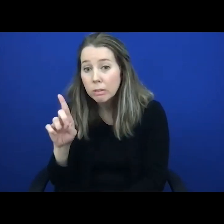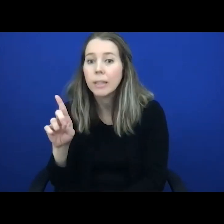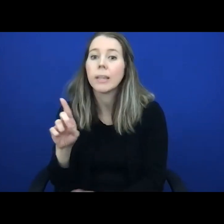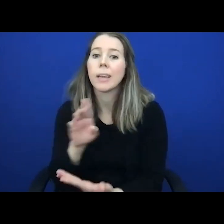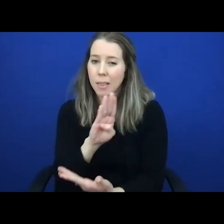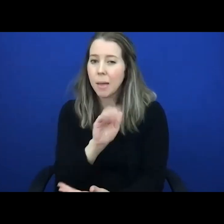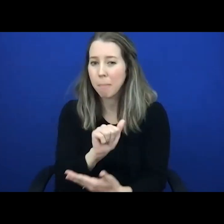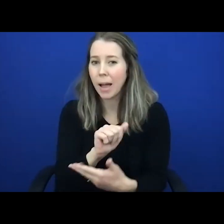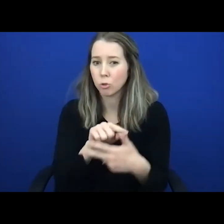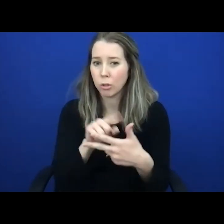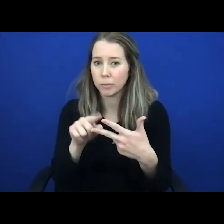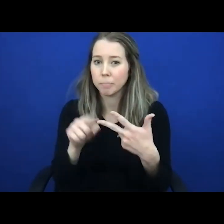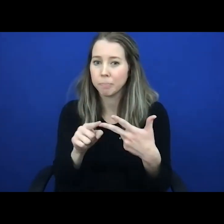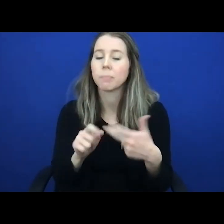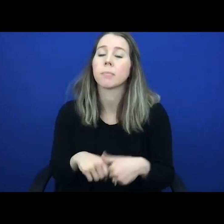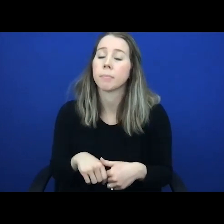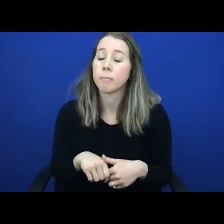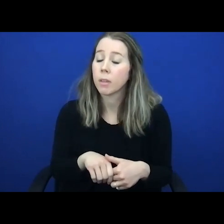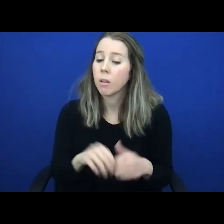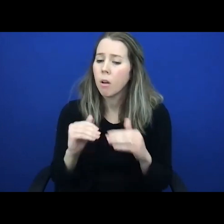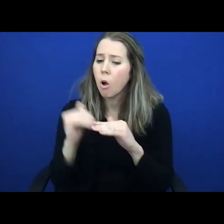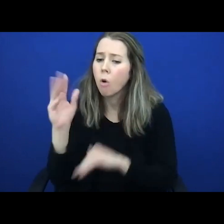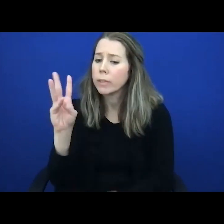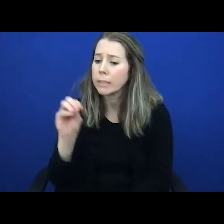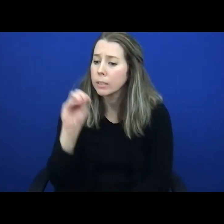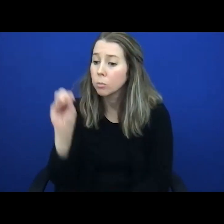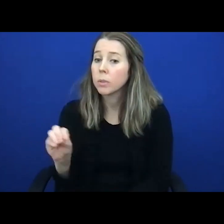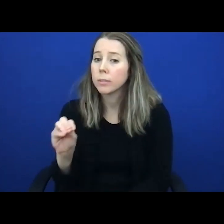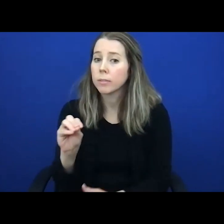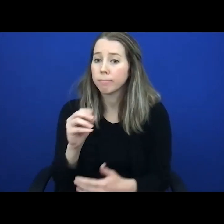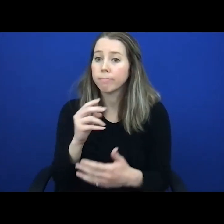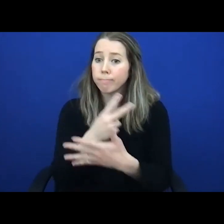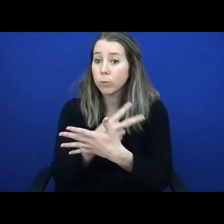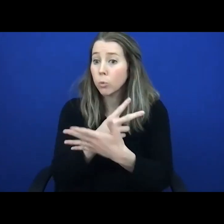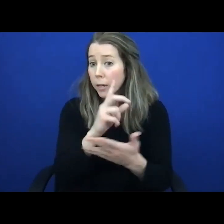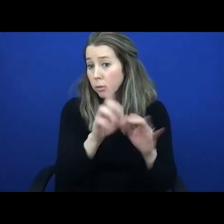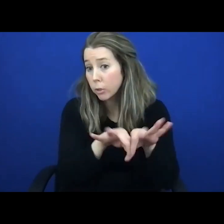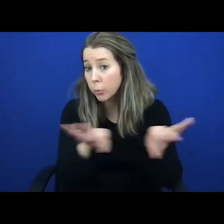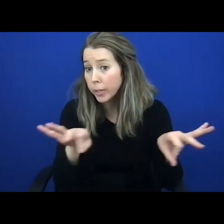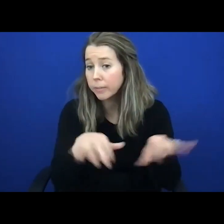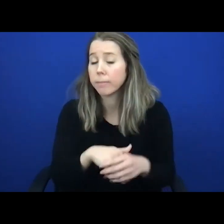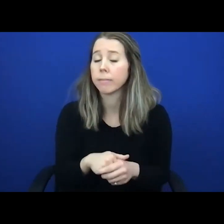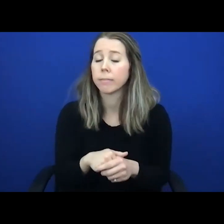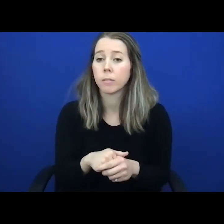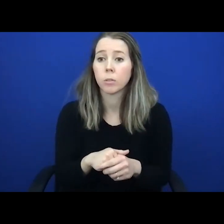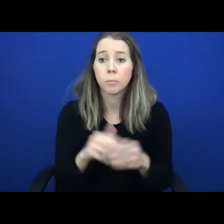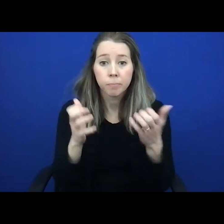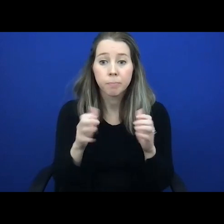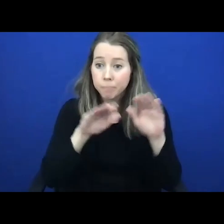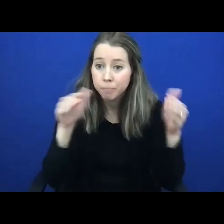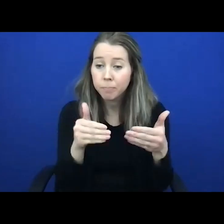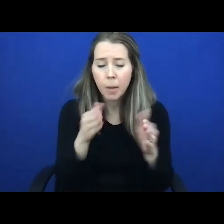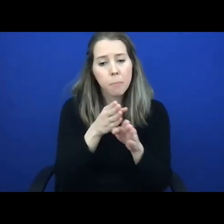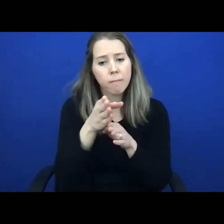programs. But over 60% are pursuing graduate degrees. So we want to focus on the professional relevancy